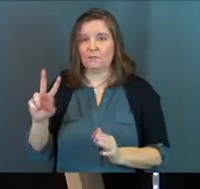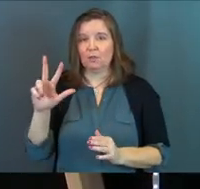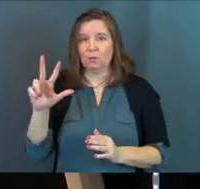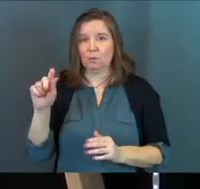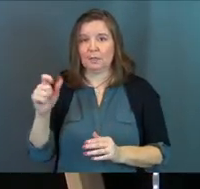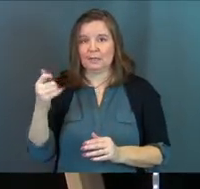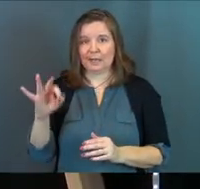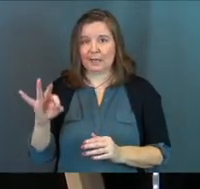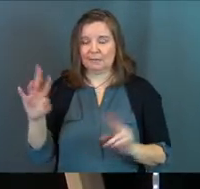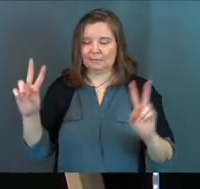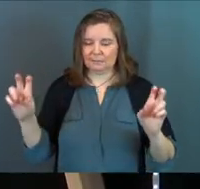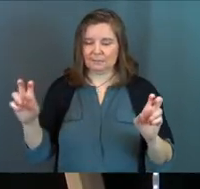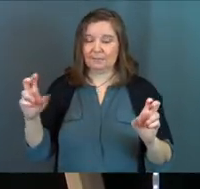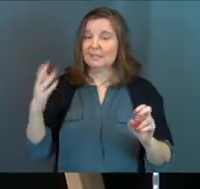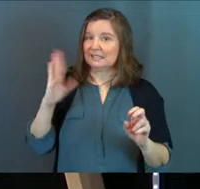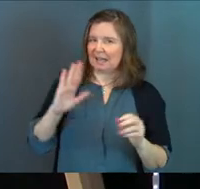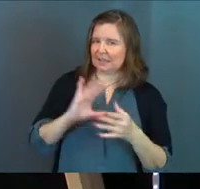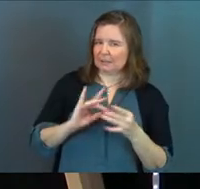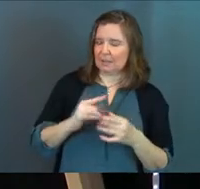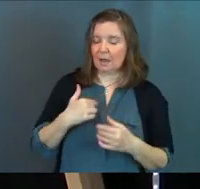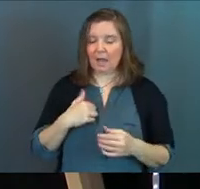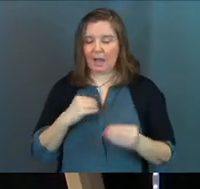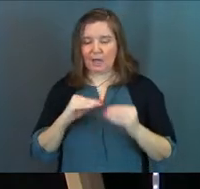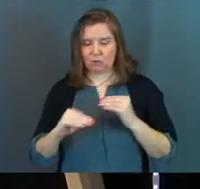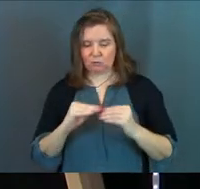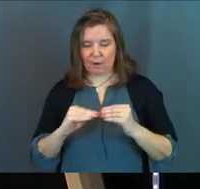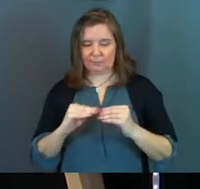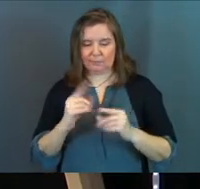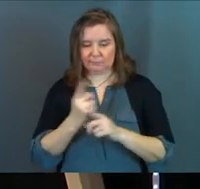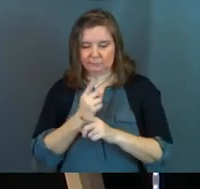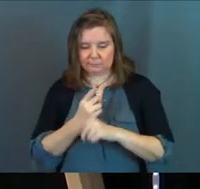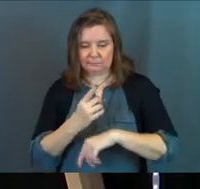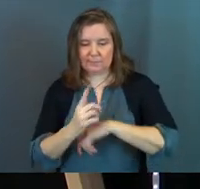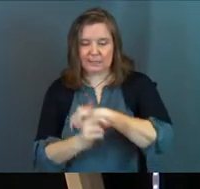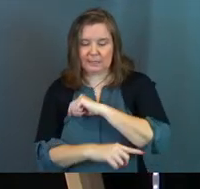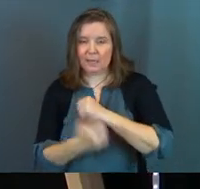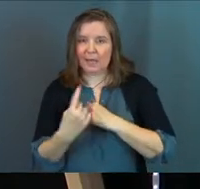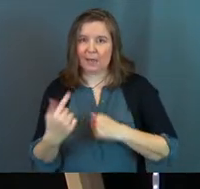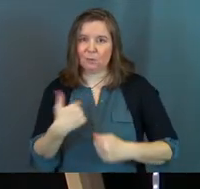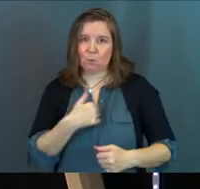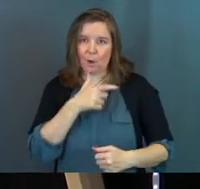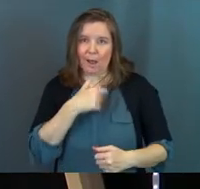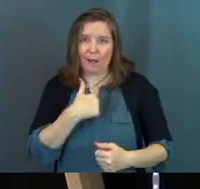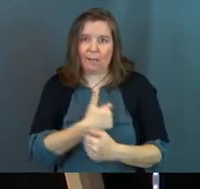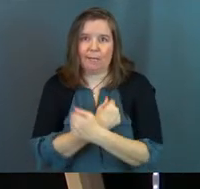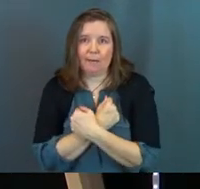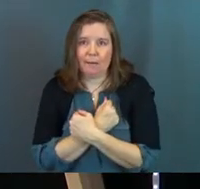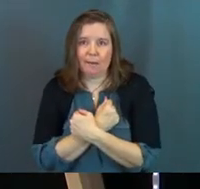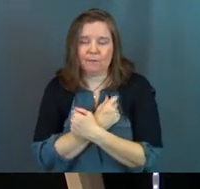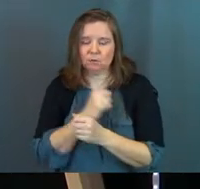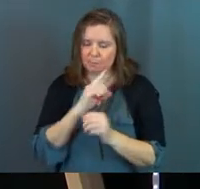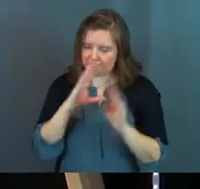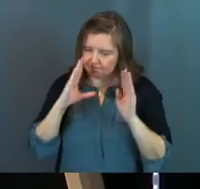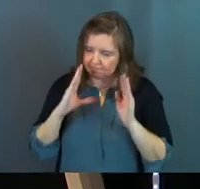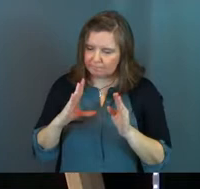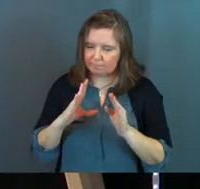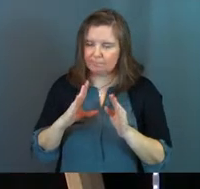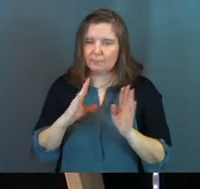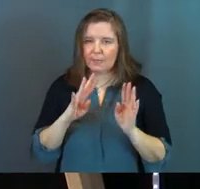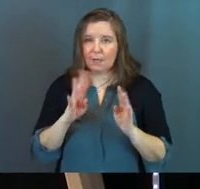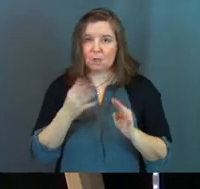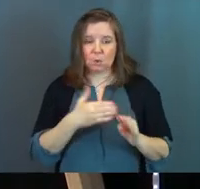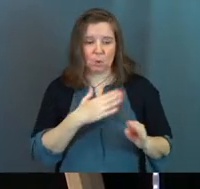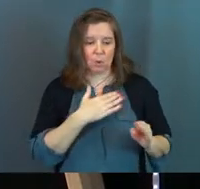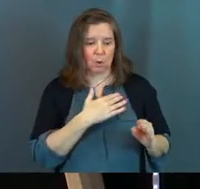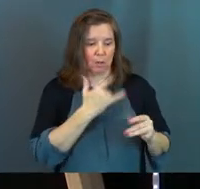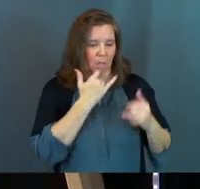3:19 says, I correct, this is God speaking, I correct and discipline everyone that I love. So be diligent and turn from